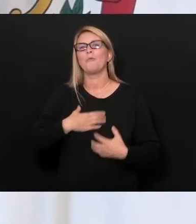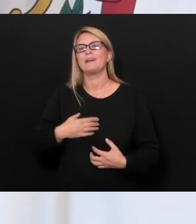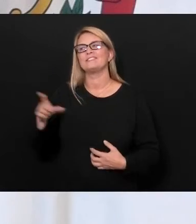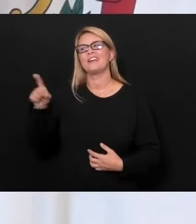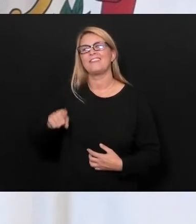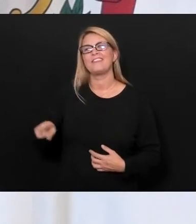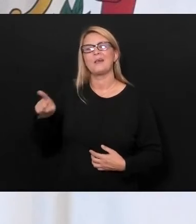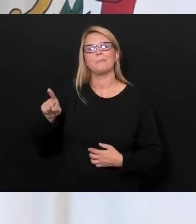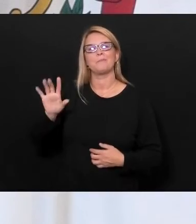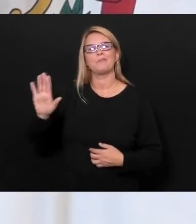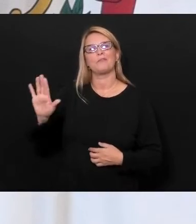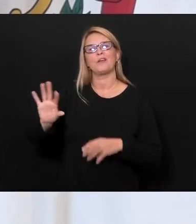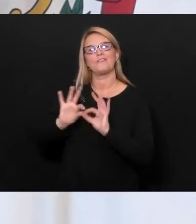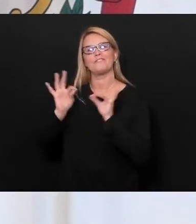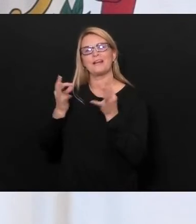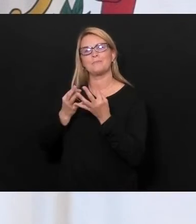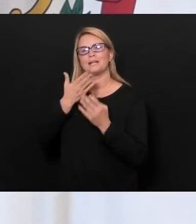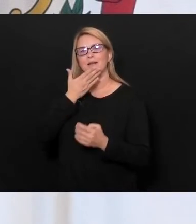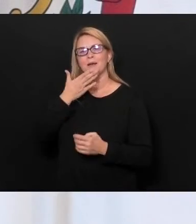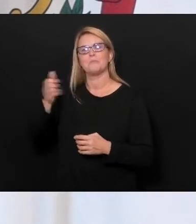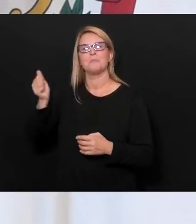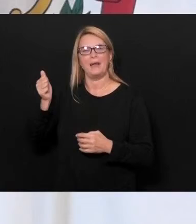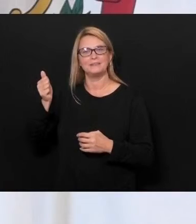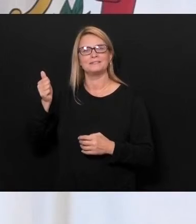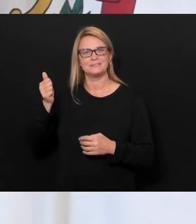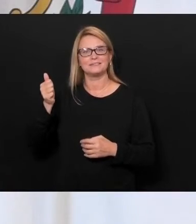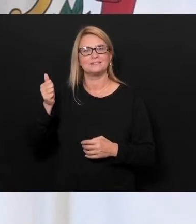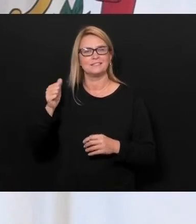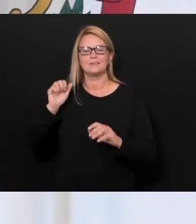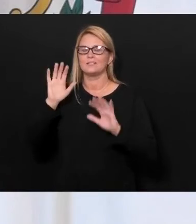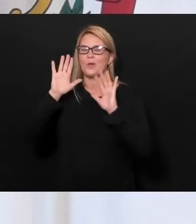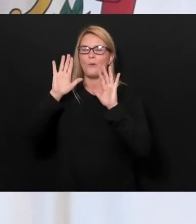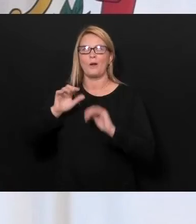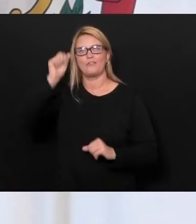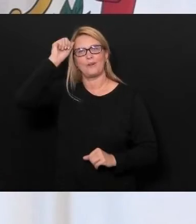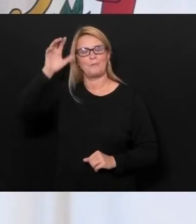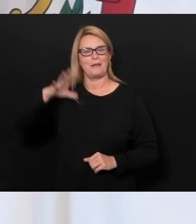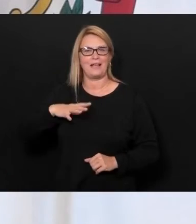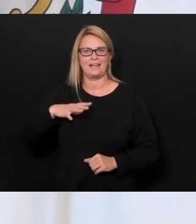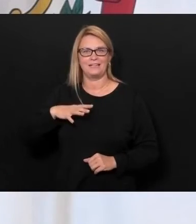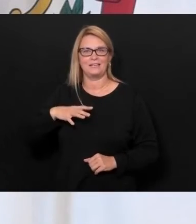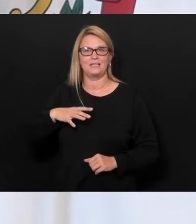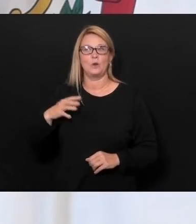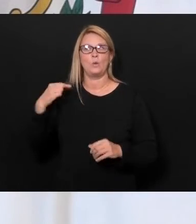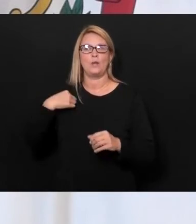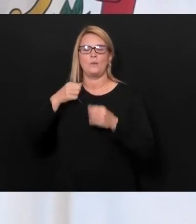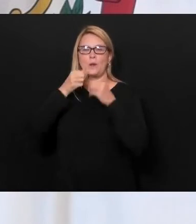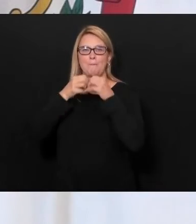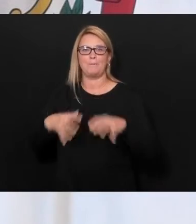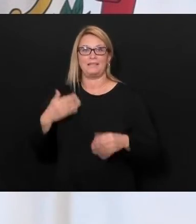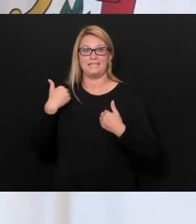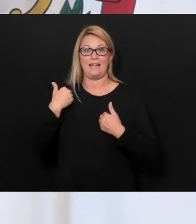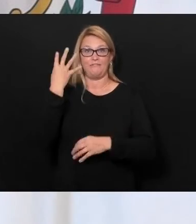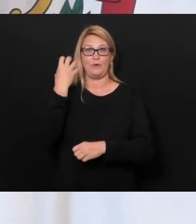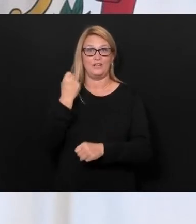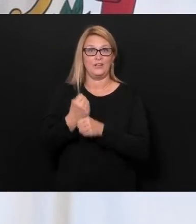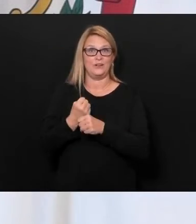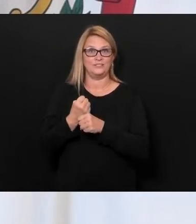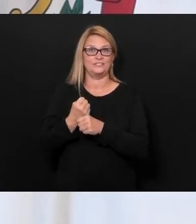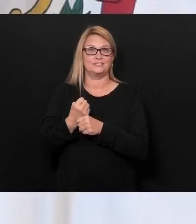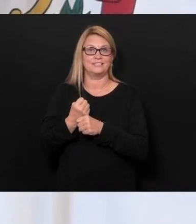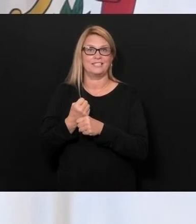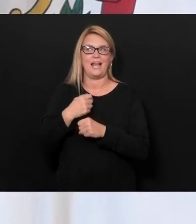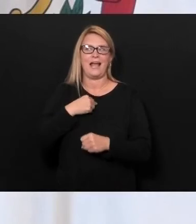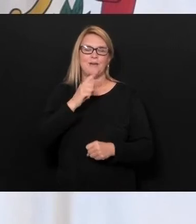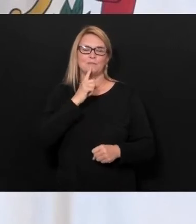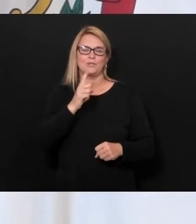family the very best. What a great man. How blessed we were to have him for 4 years. I'm sure he won't run off